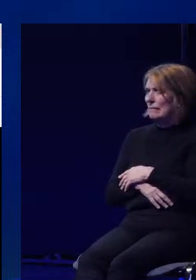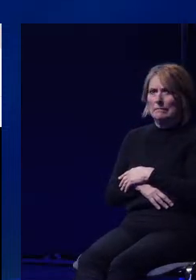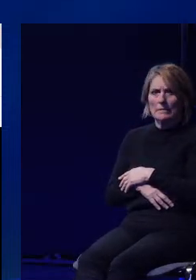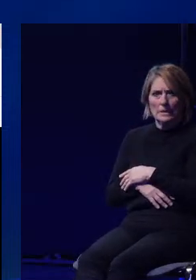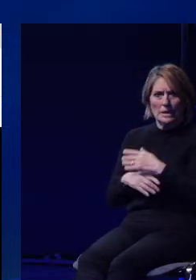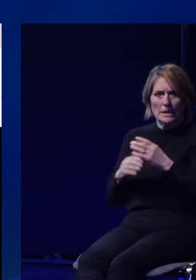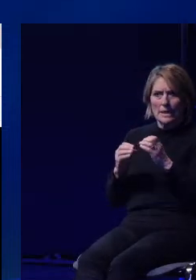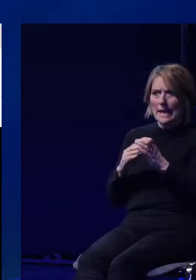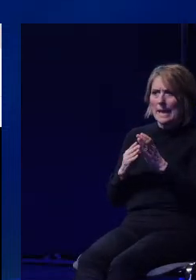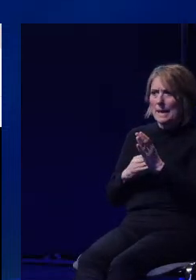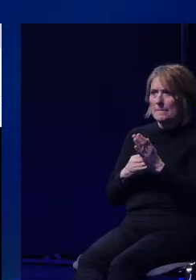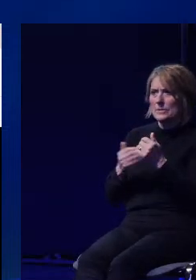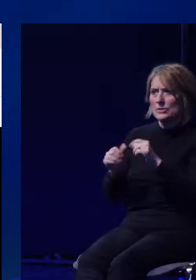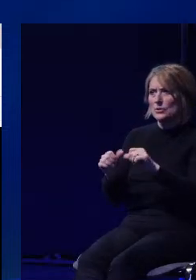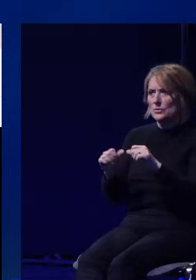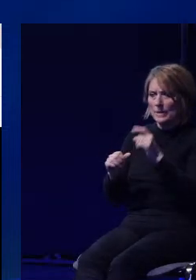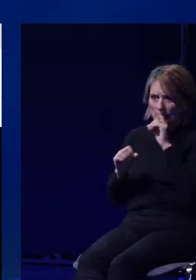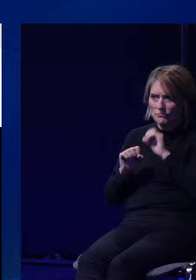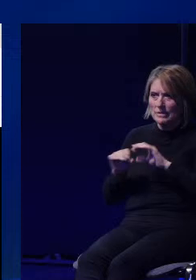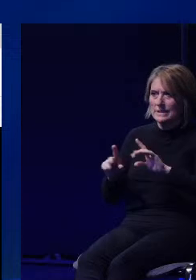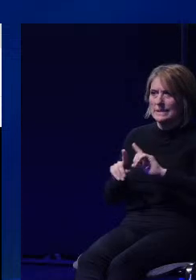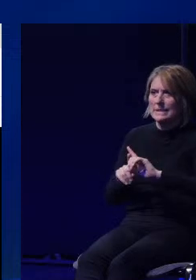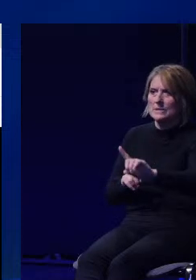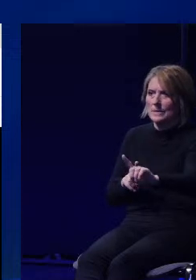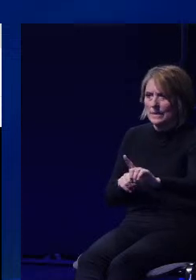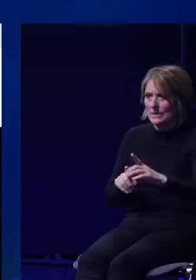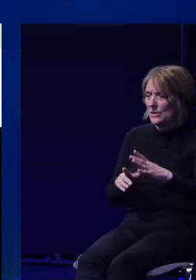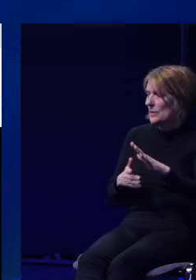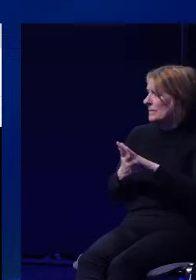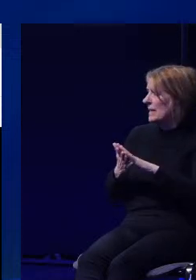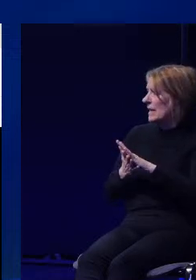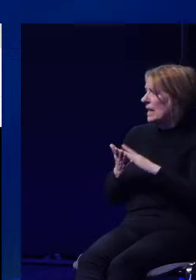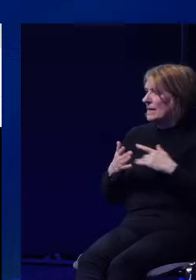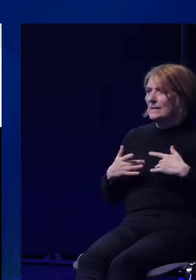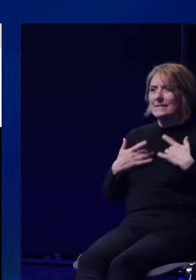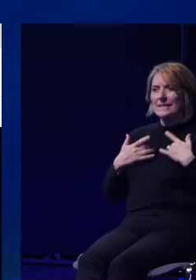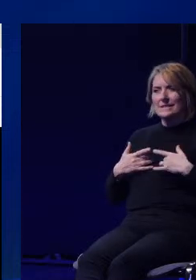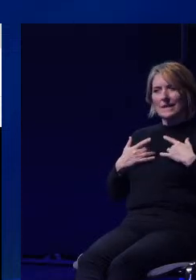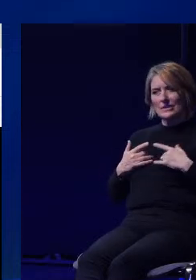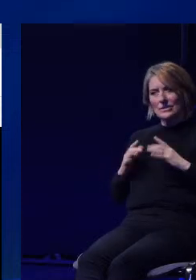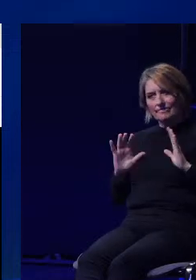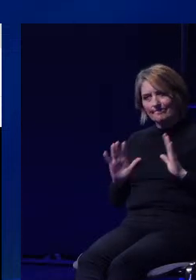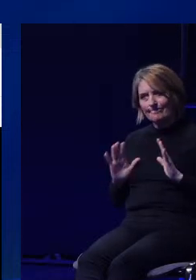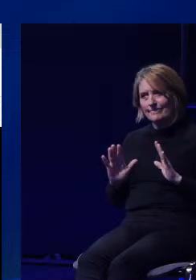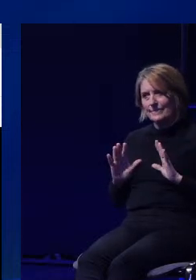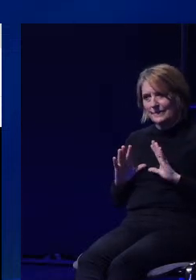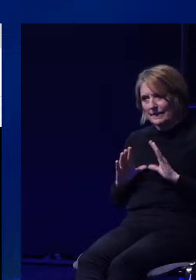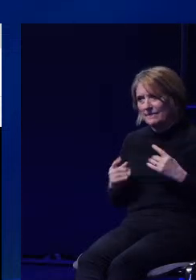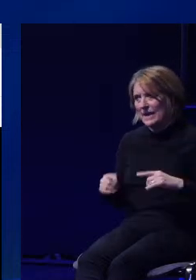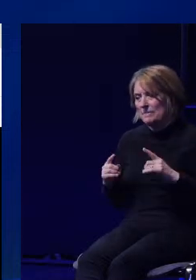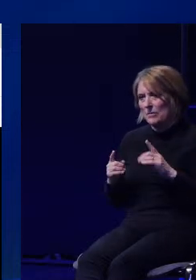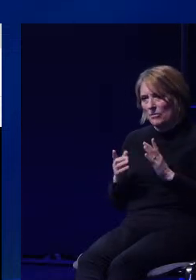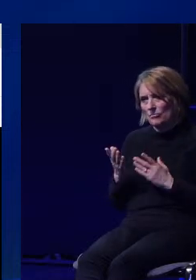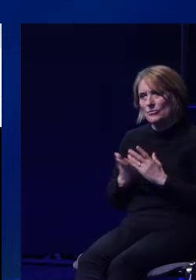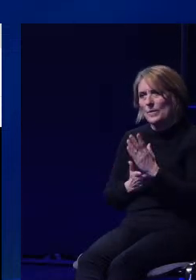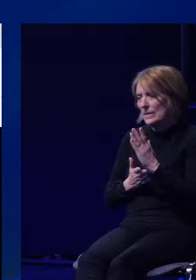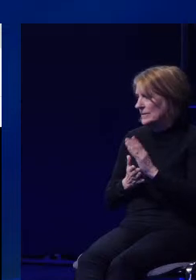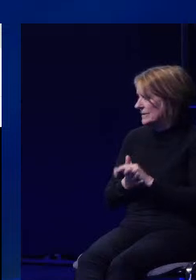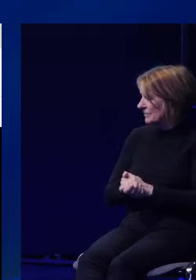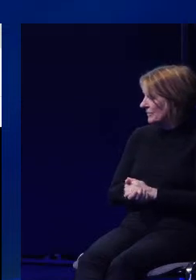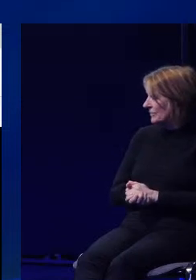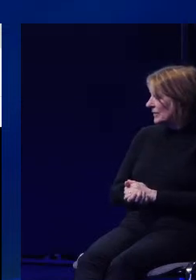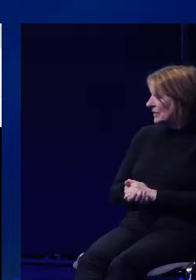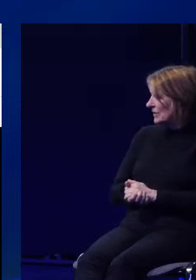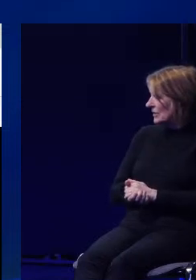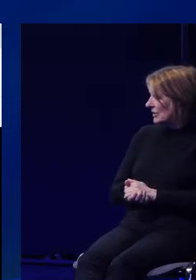which will hopefully make that sort of that sensation that I think everybody's looking for available through Radical as well. Last thing we're